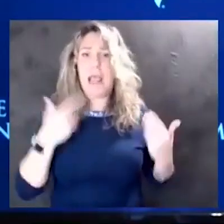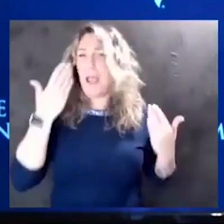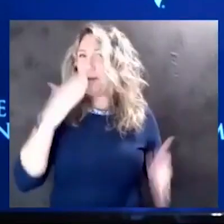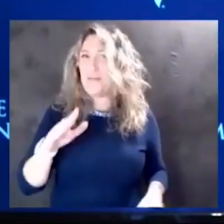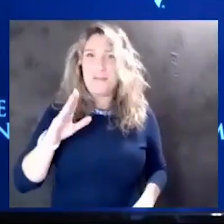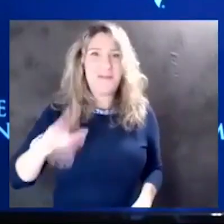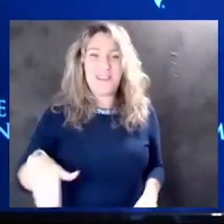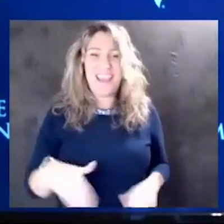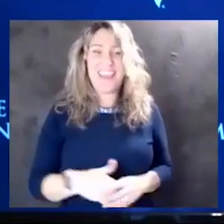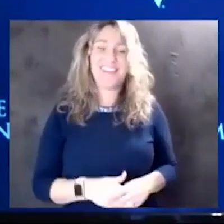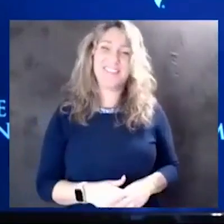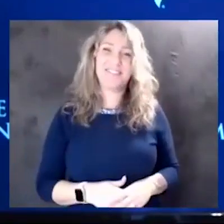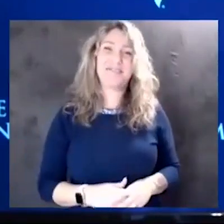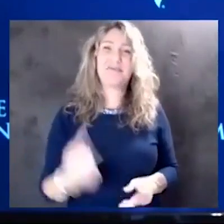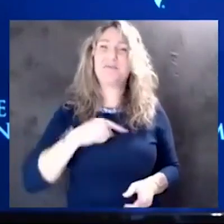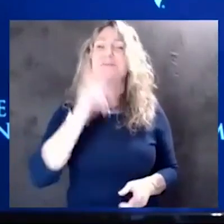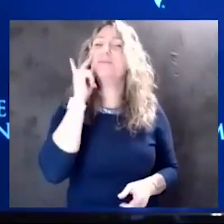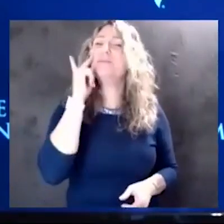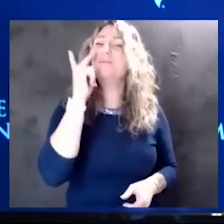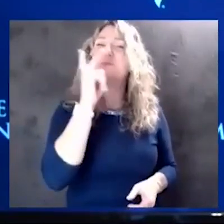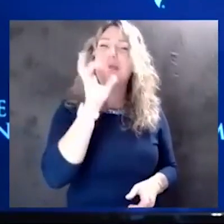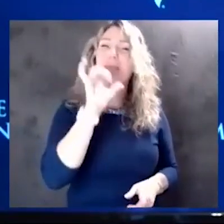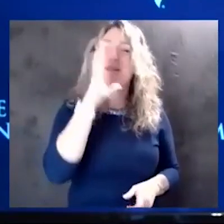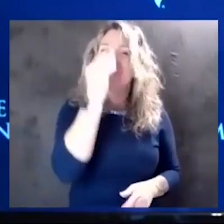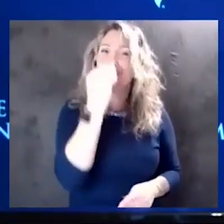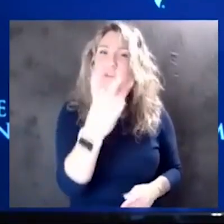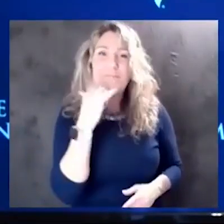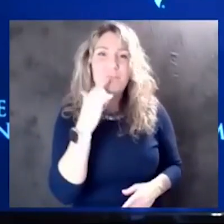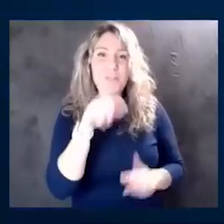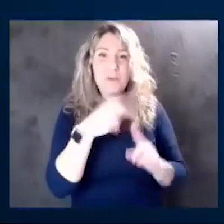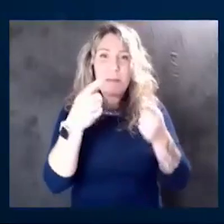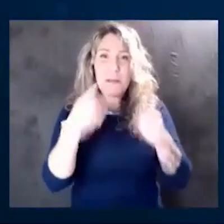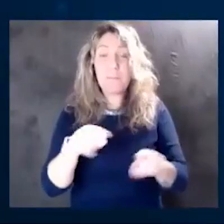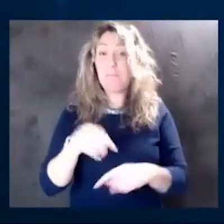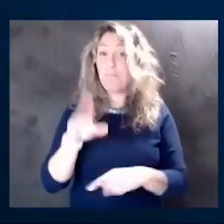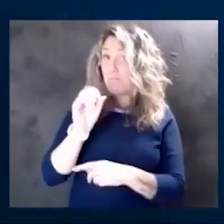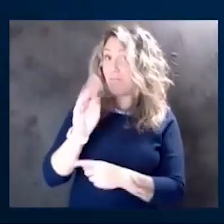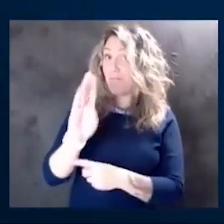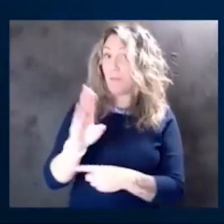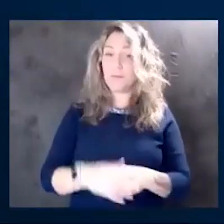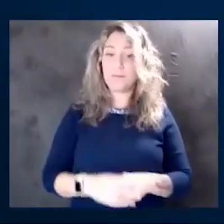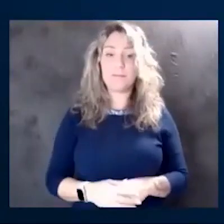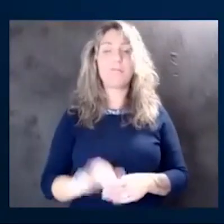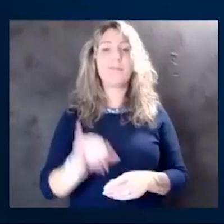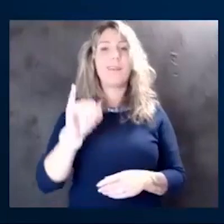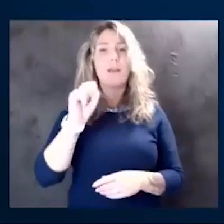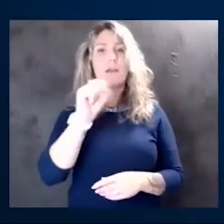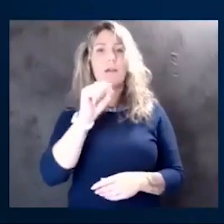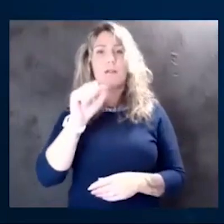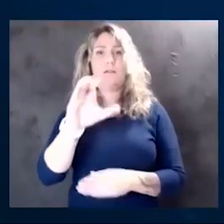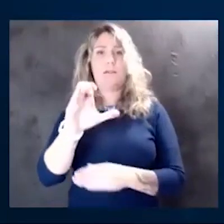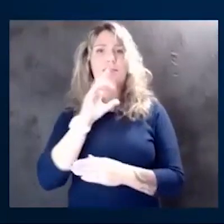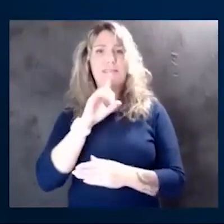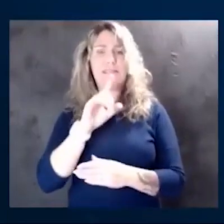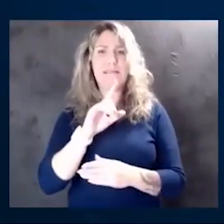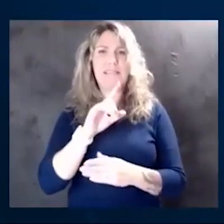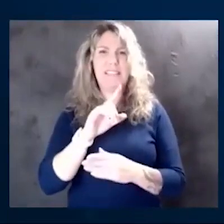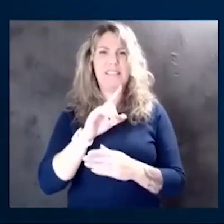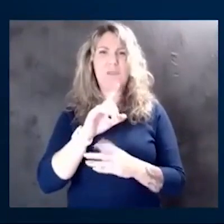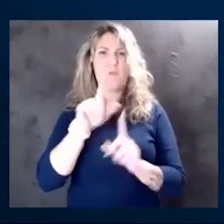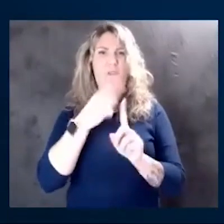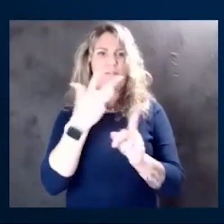see what that information happens. Bob? All right. Isaac is asking, are breakthrough infections more common in those